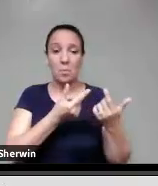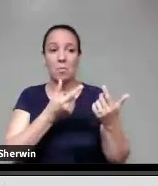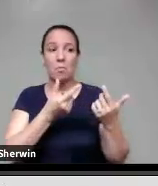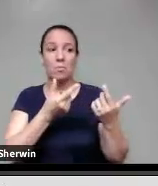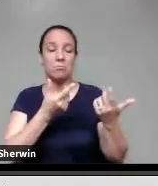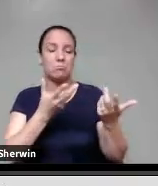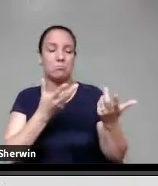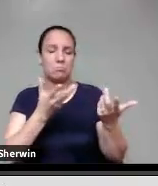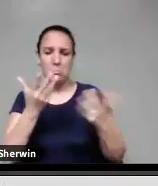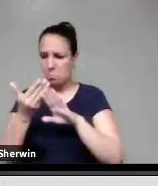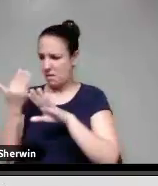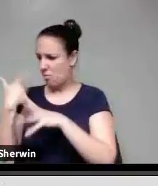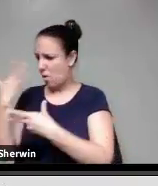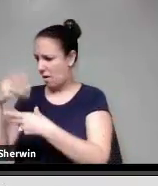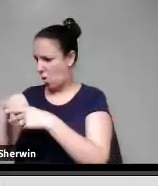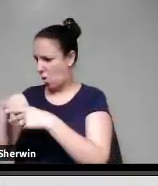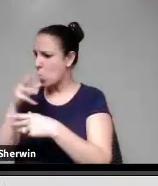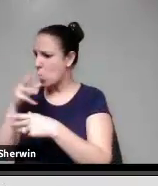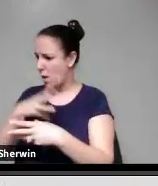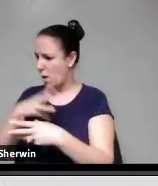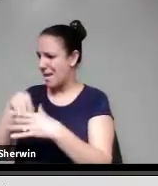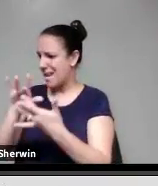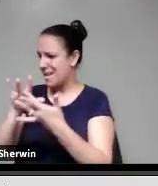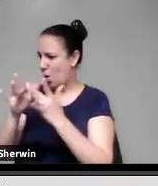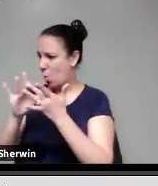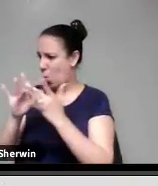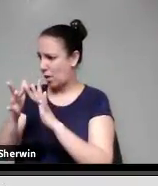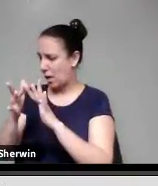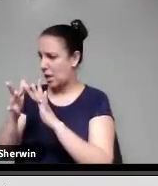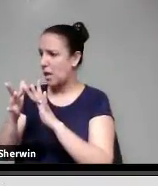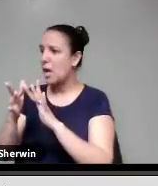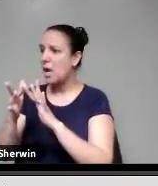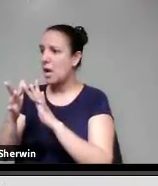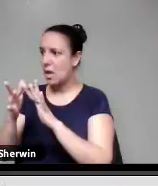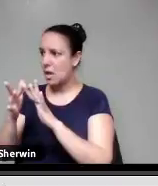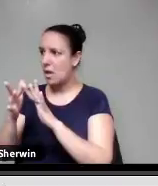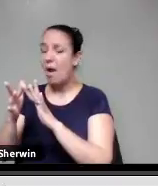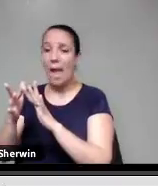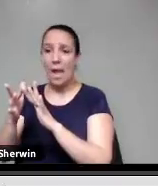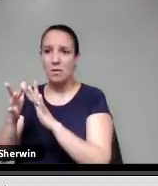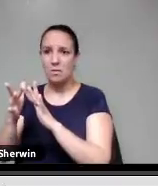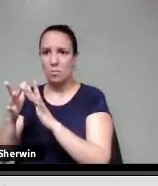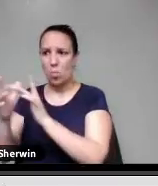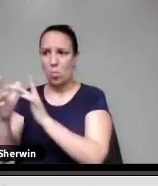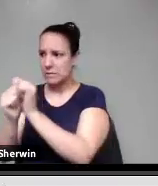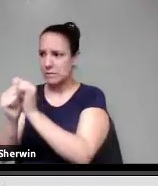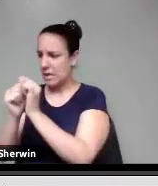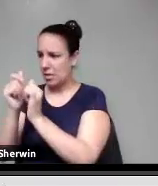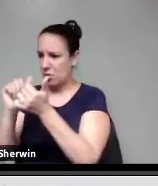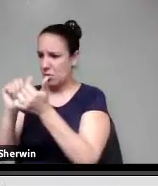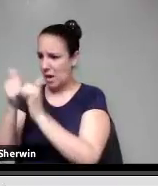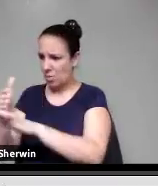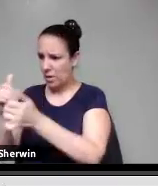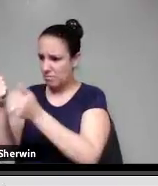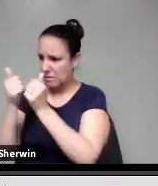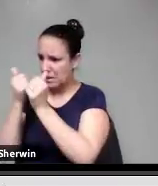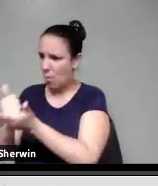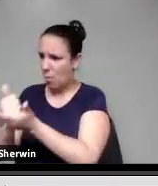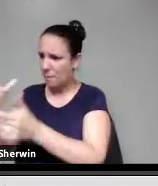belong to a group called Women in Networking, and the group got together specifically to see how we could help each other. Wow, what a great fit for